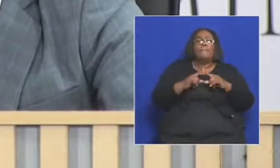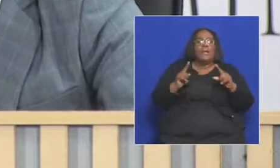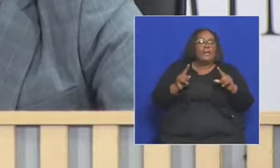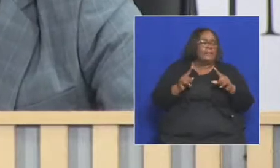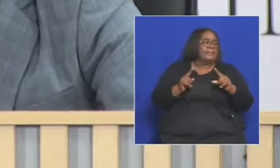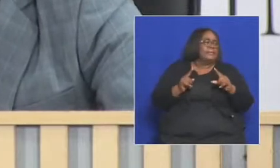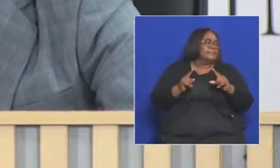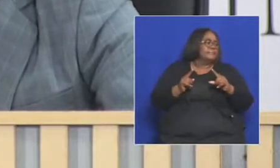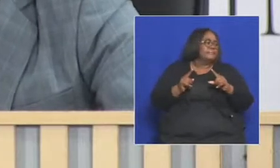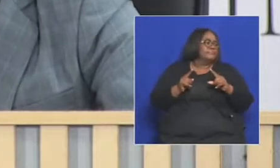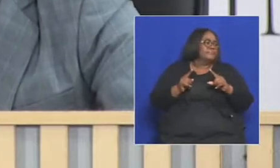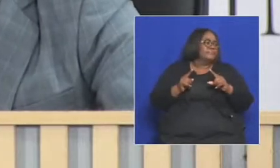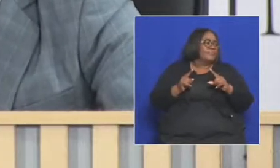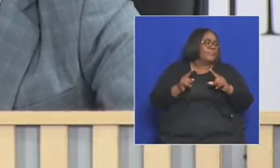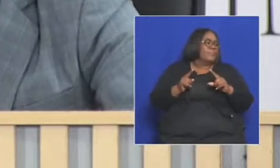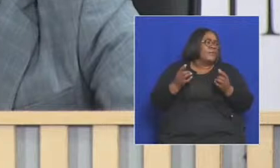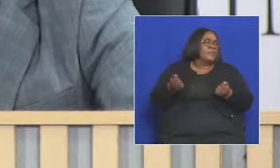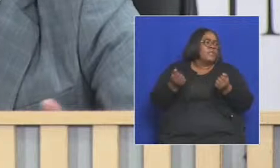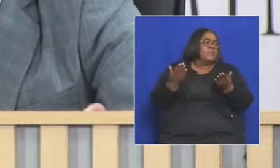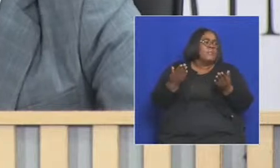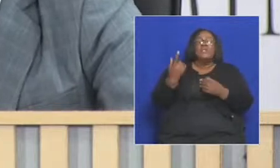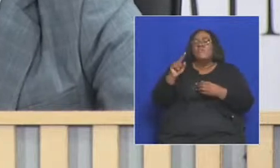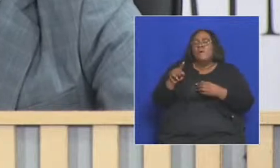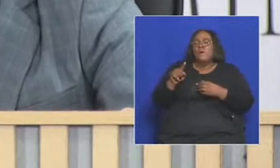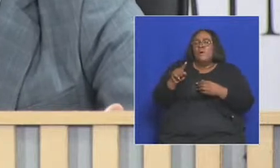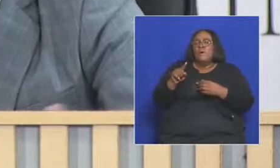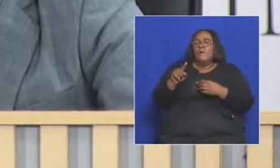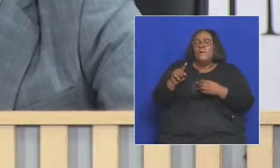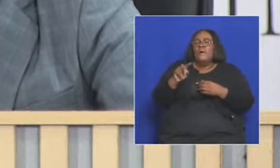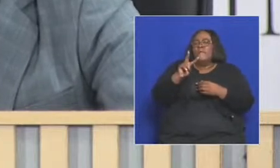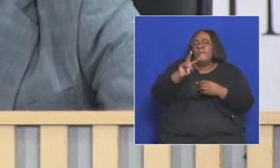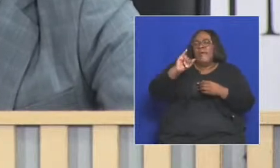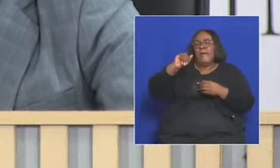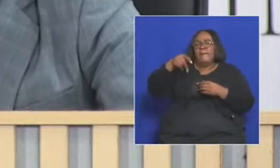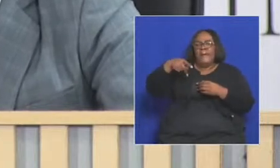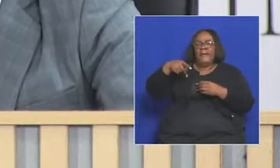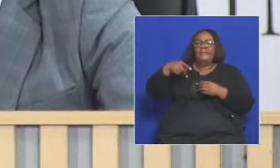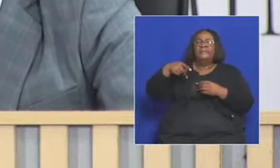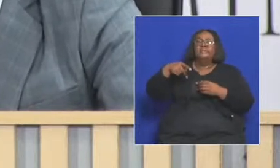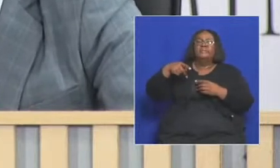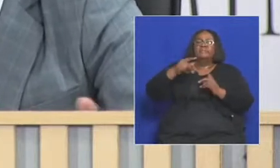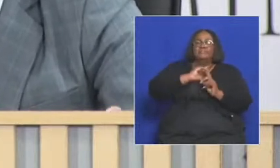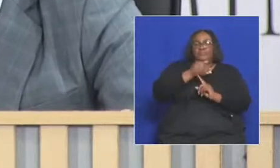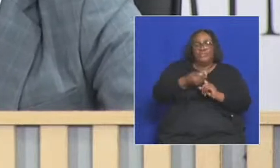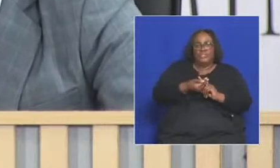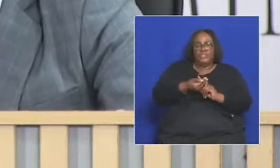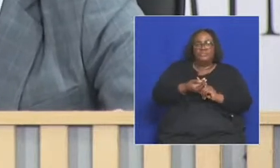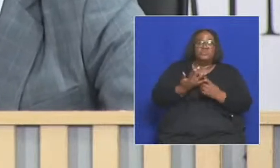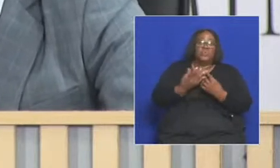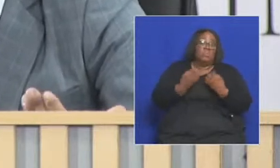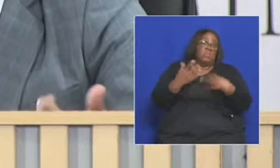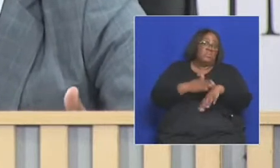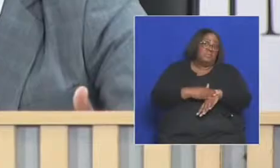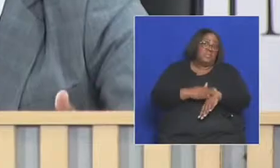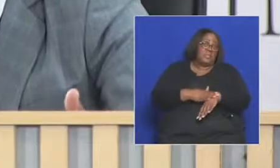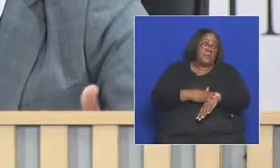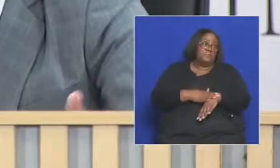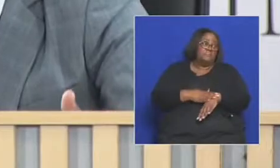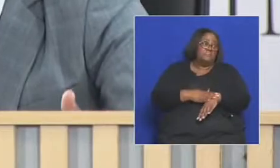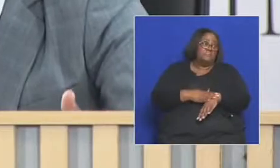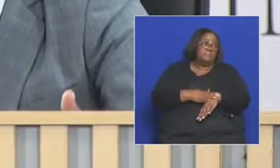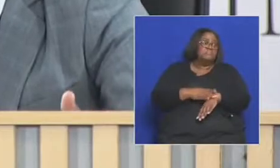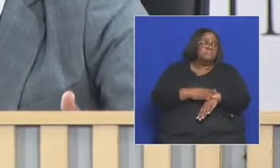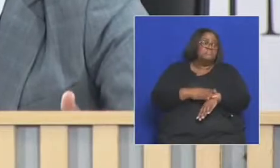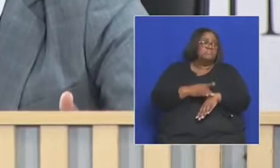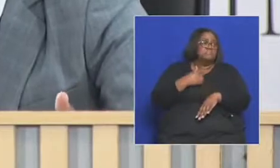the services were for VIP protection, close protection, so most of the times I'll be not myself as